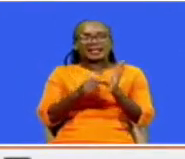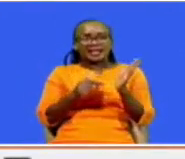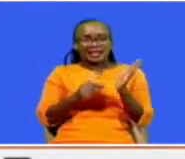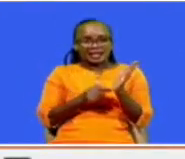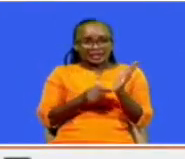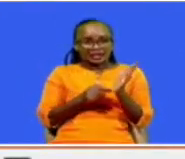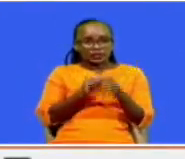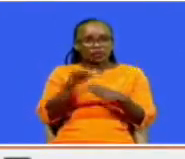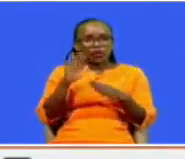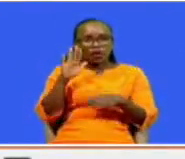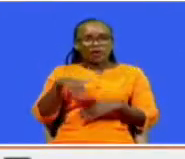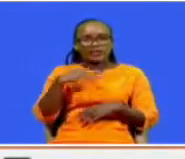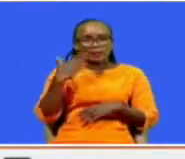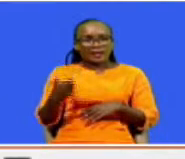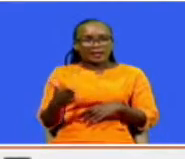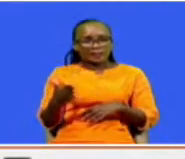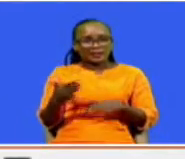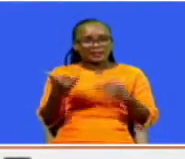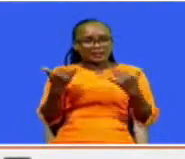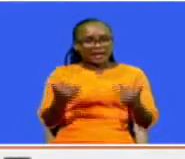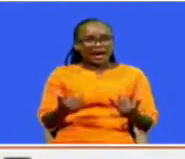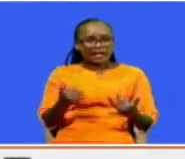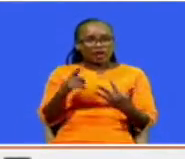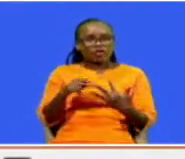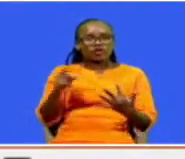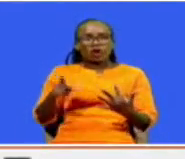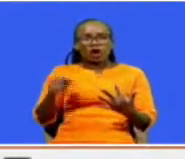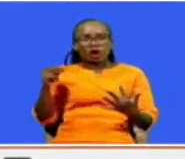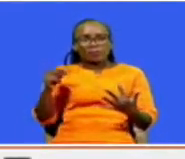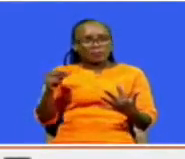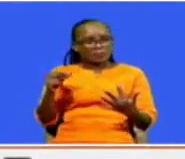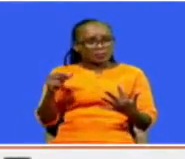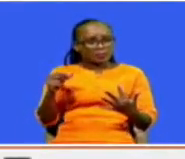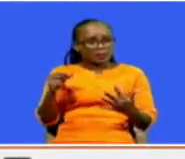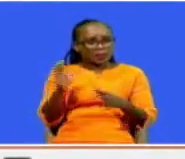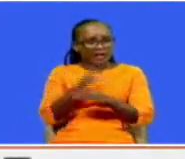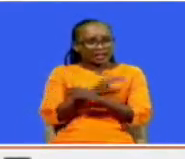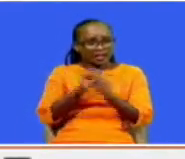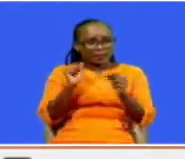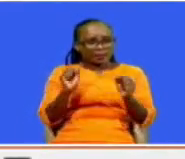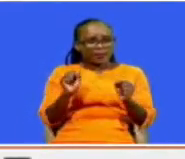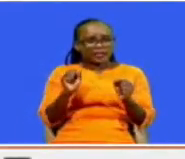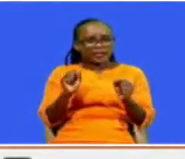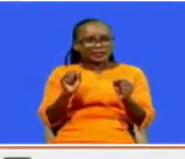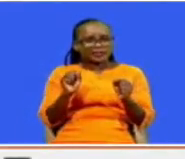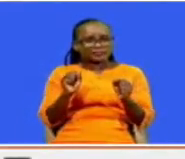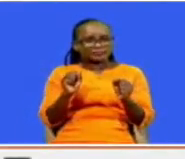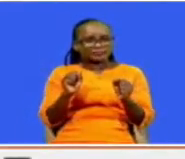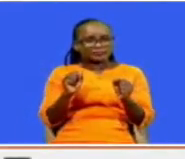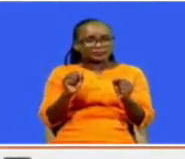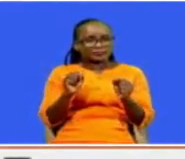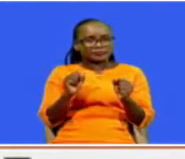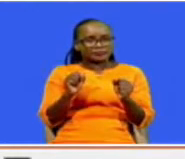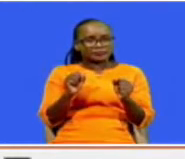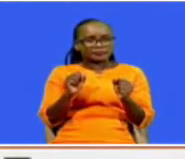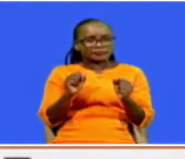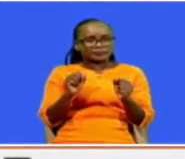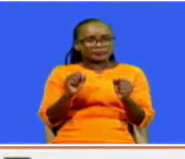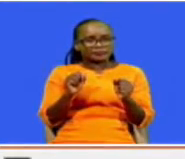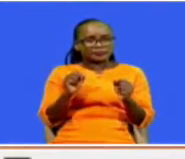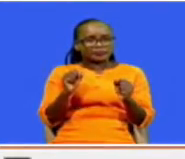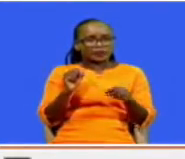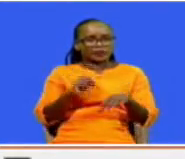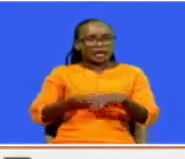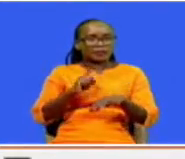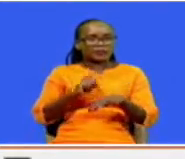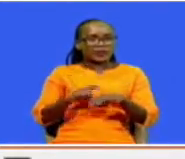we know, because the parliament is currently co-opted and controlled by the president, in the event they don't do that, we'll effectively go to